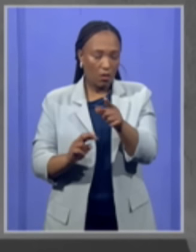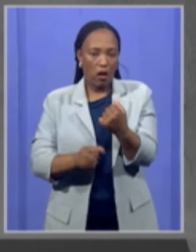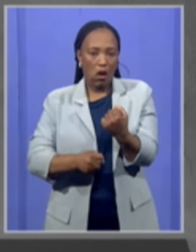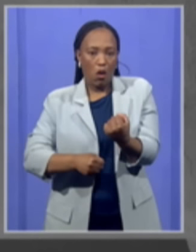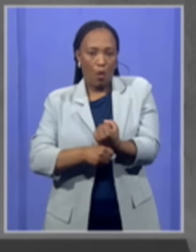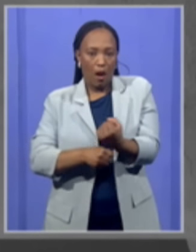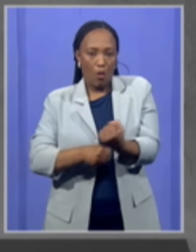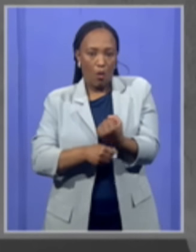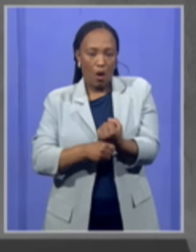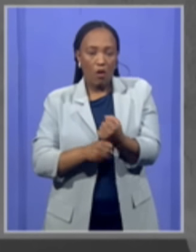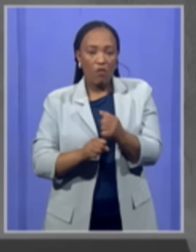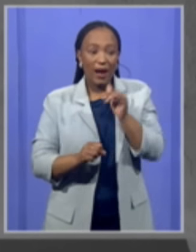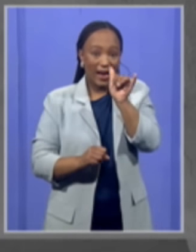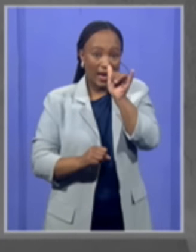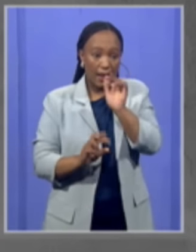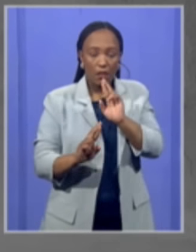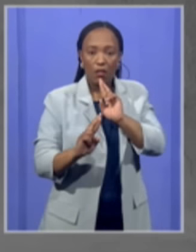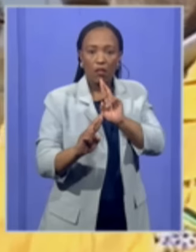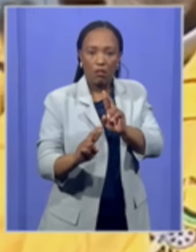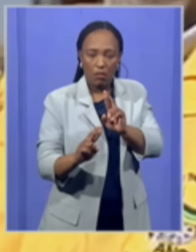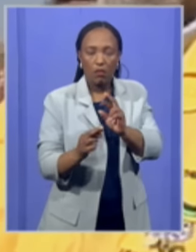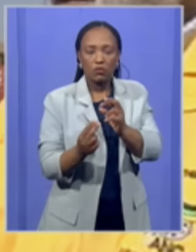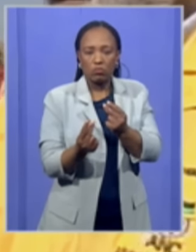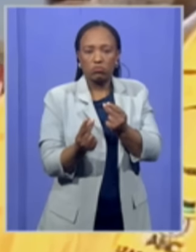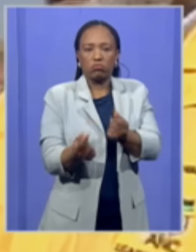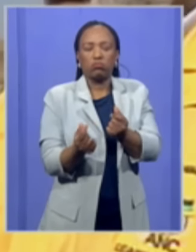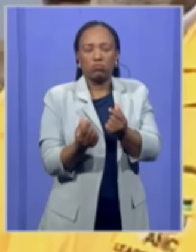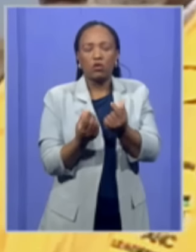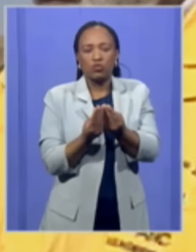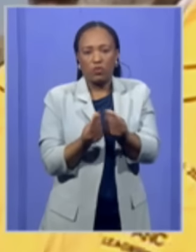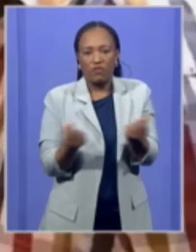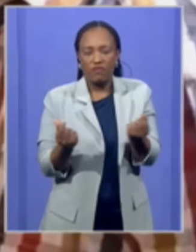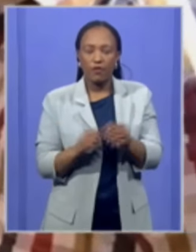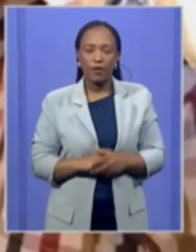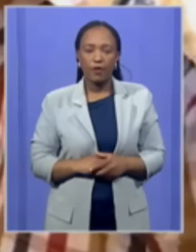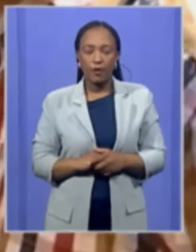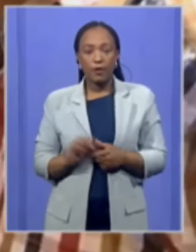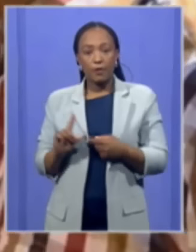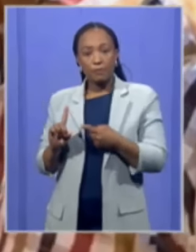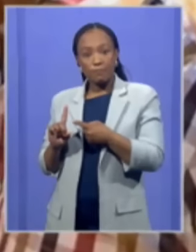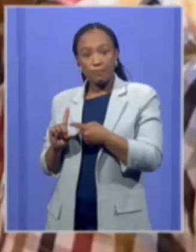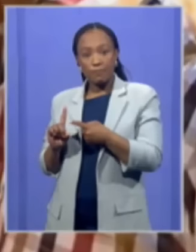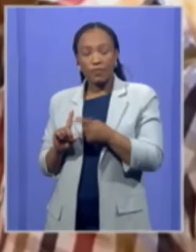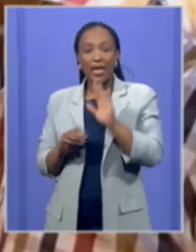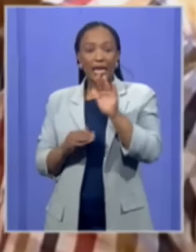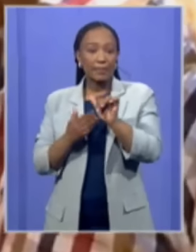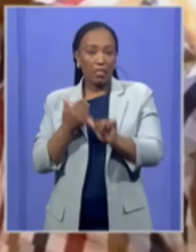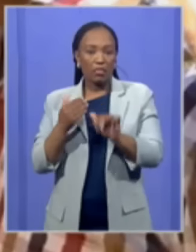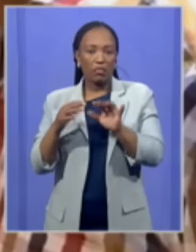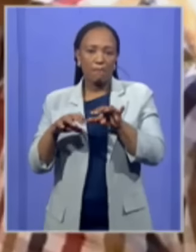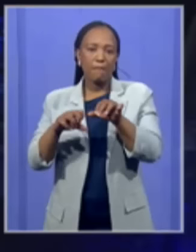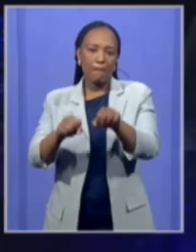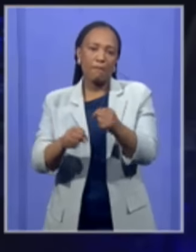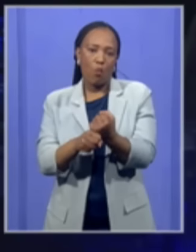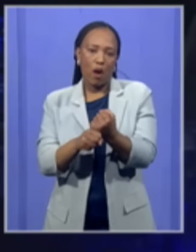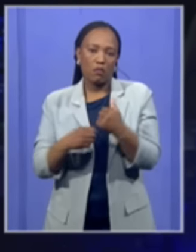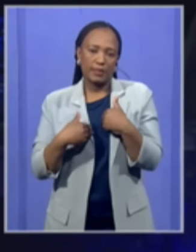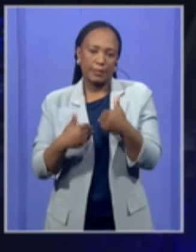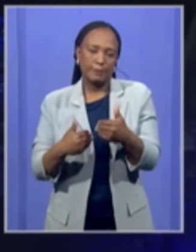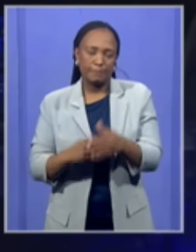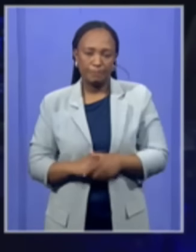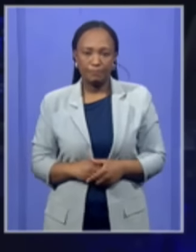crime that has been reported at station level. Ho lebeletsa Kachalia a tla qala mosebetsing wa hae kgoding e tlang.